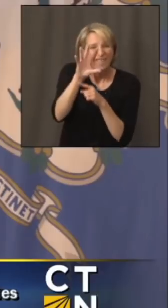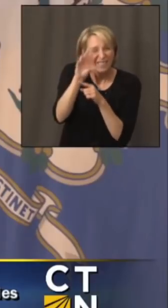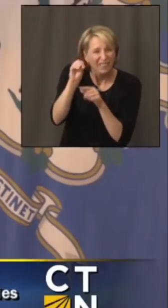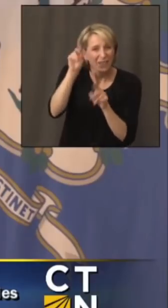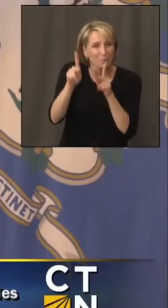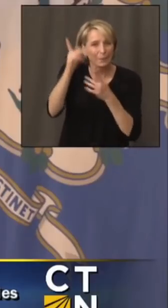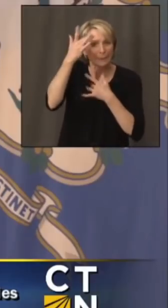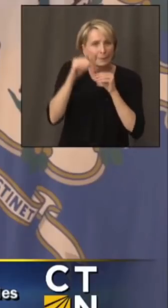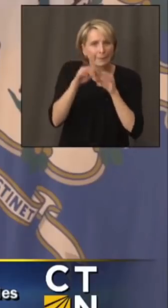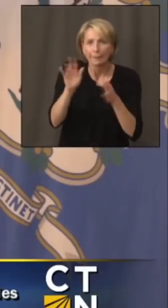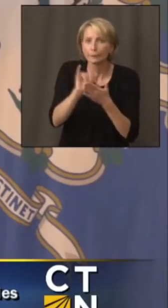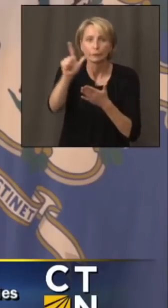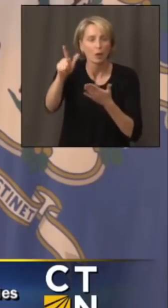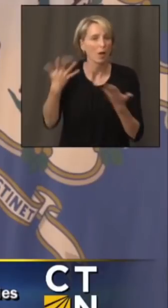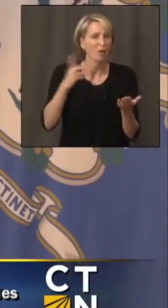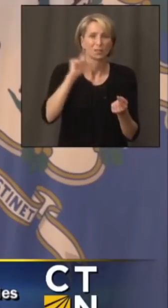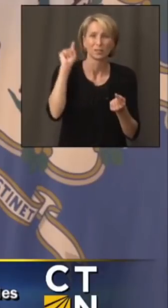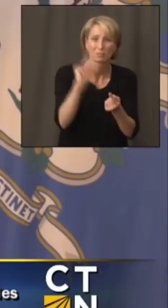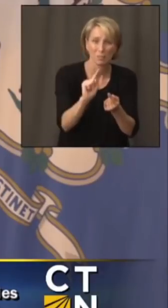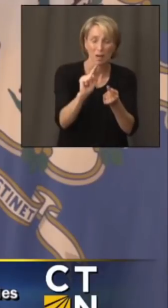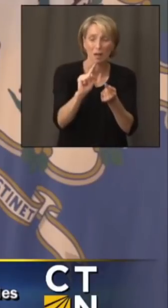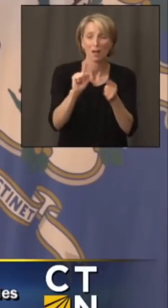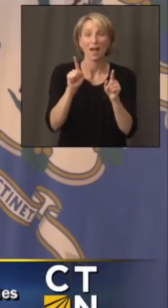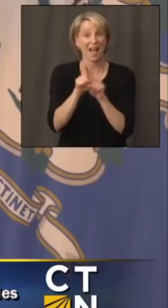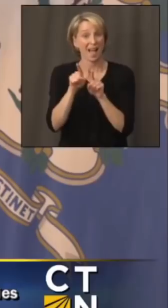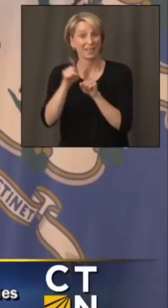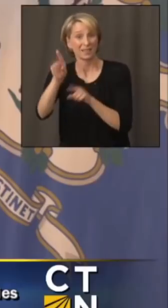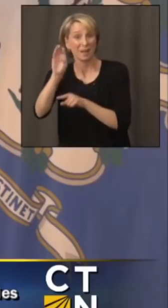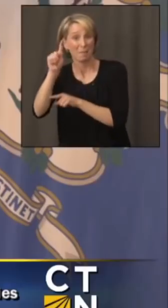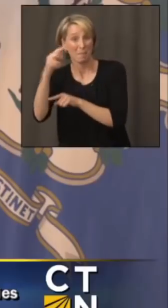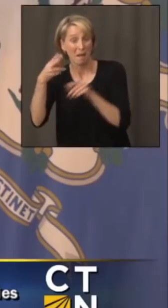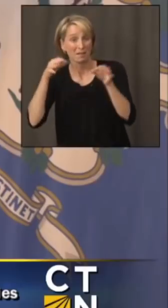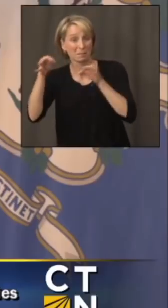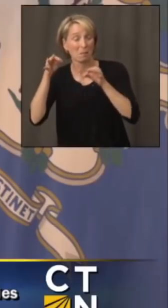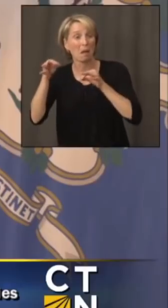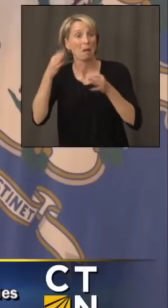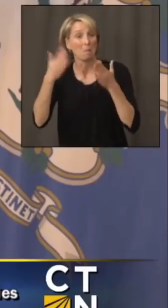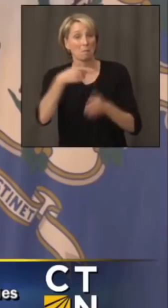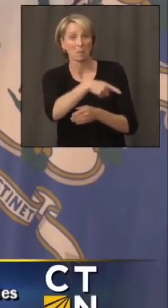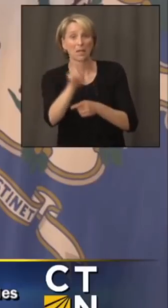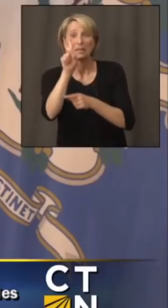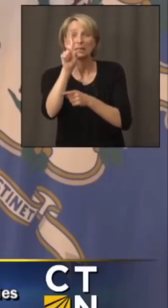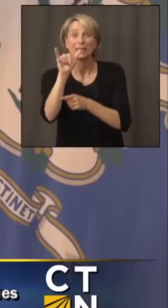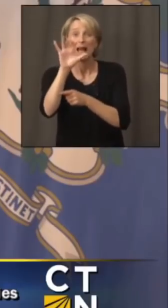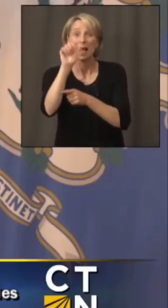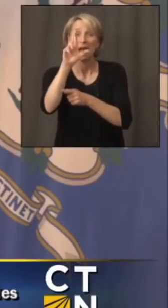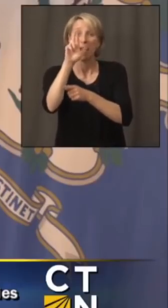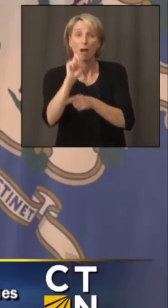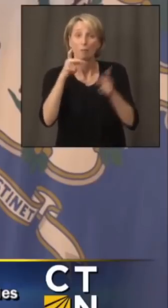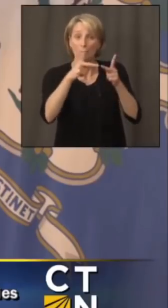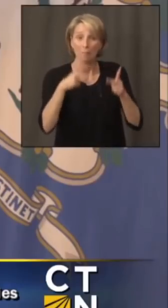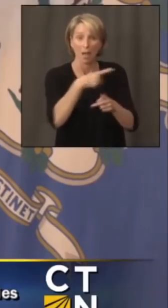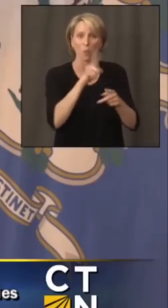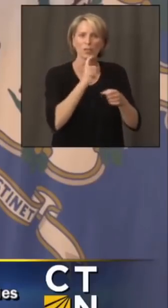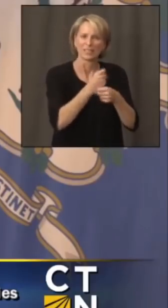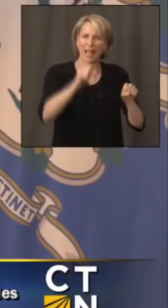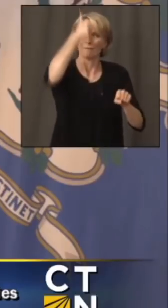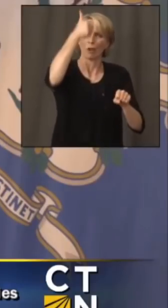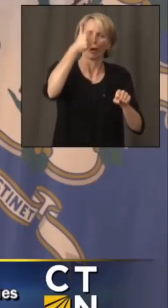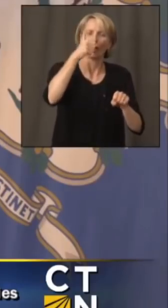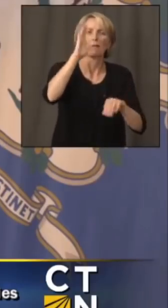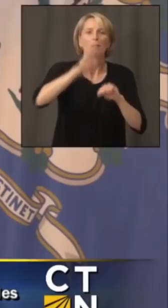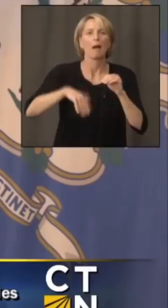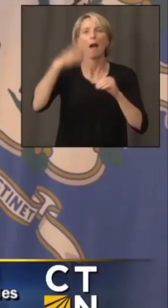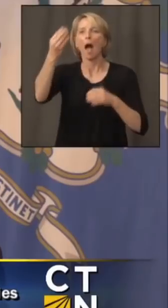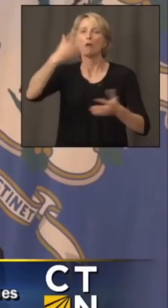is pointing out, it was probably safer at daycare than it was in the general population, just like it was safer as a nurse than it was in the